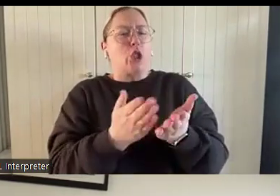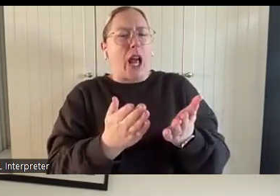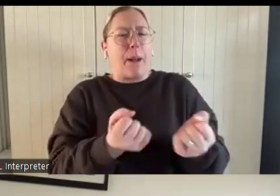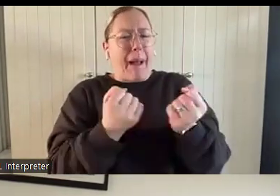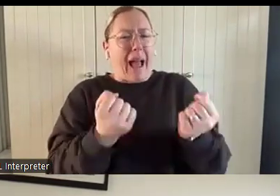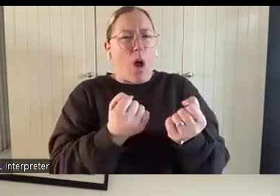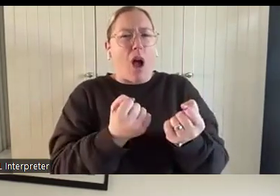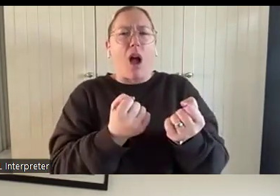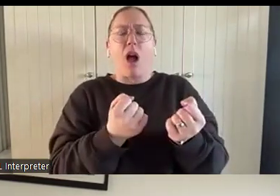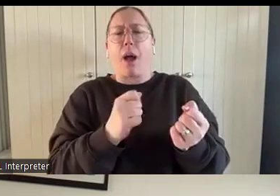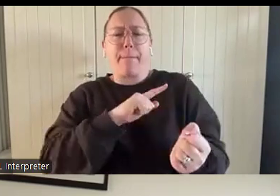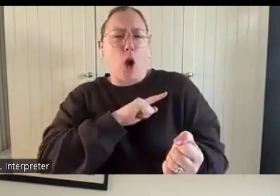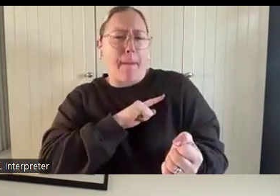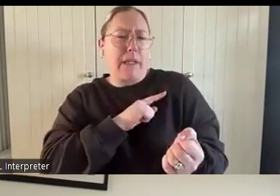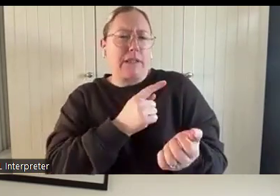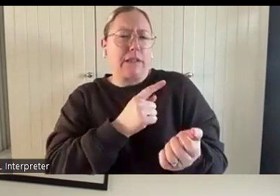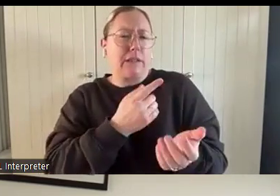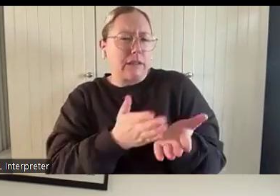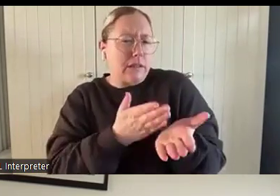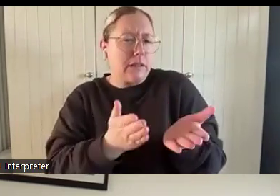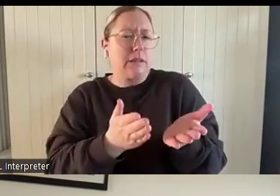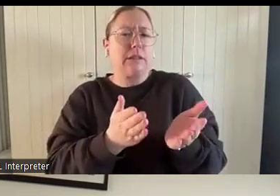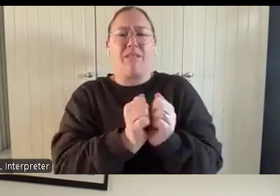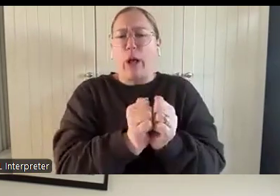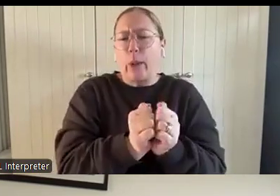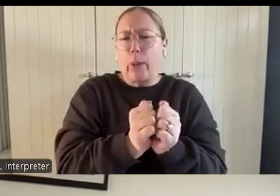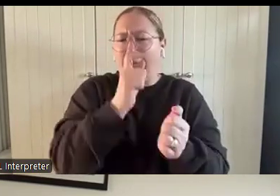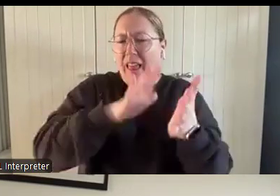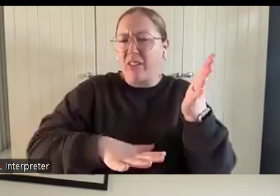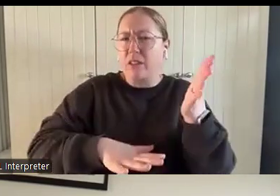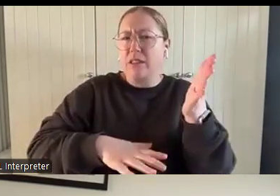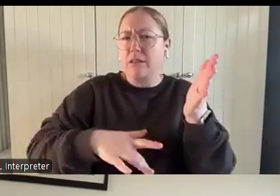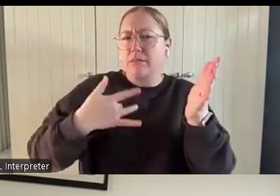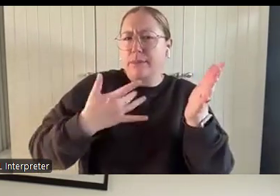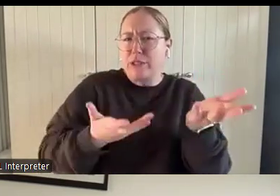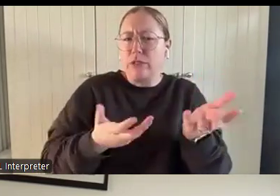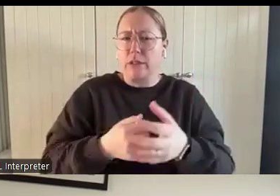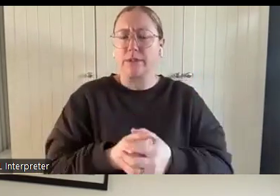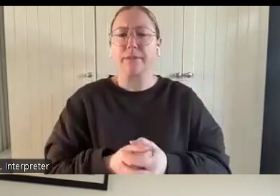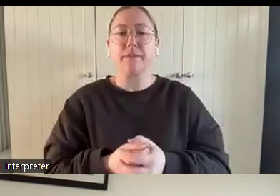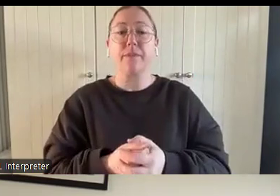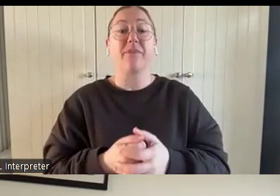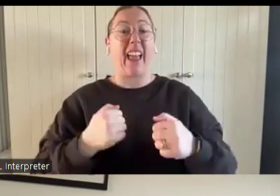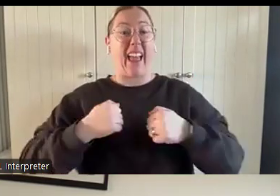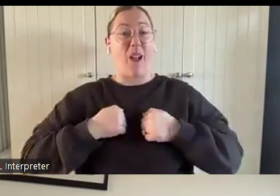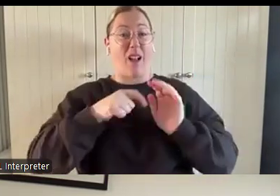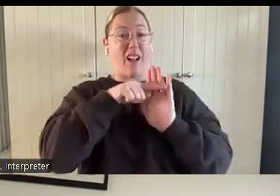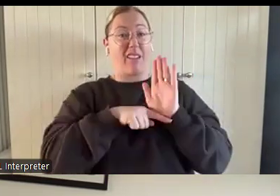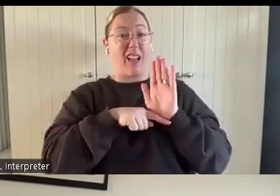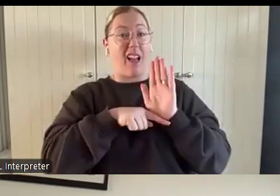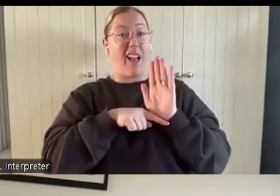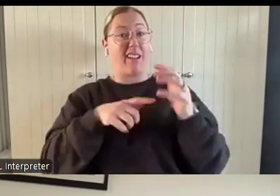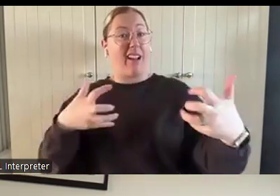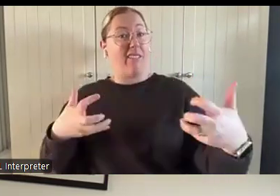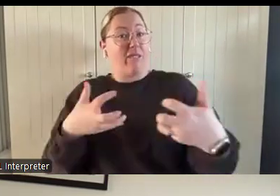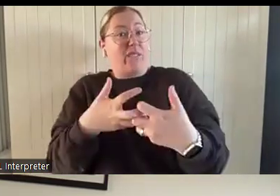relationships. And we realised that our approach to the community guidelines naturally aligns with these principles. One of the key